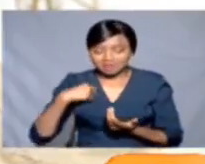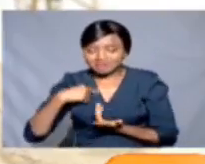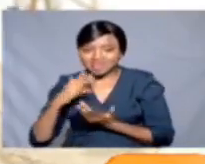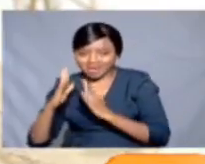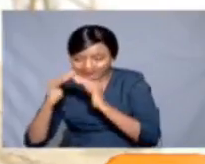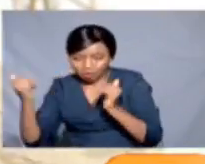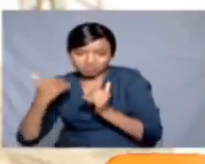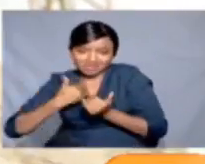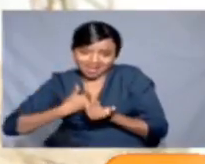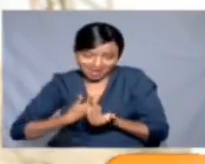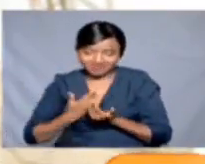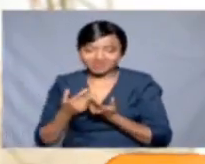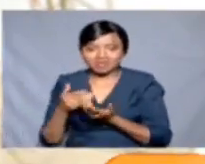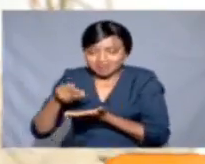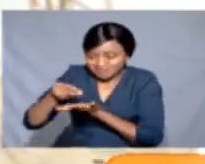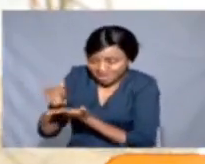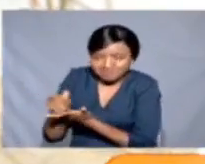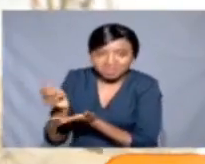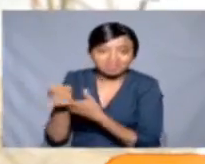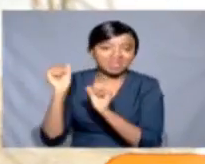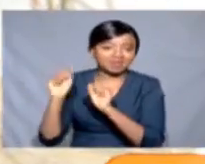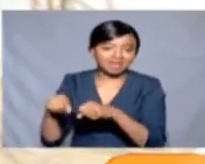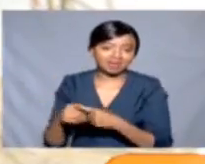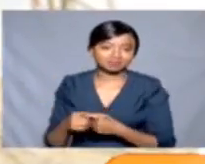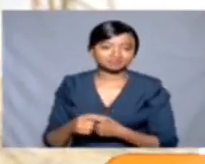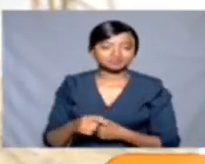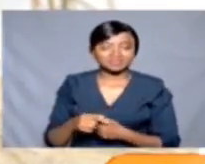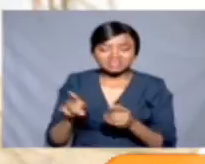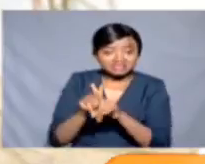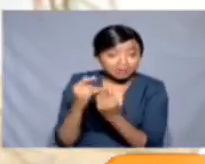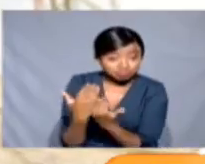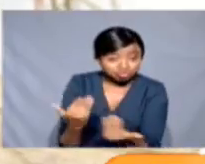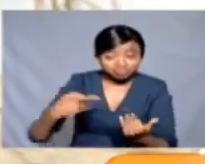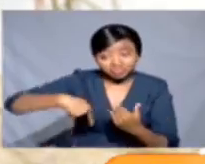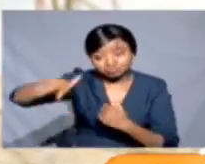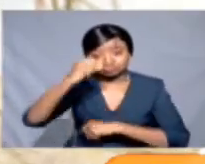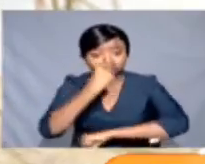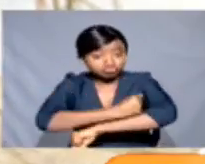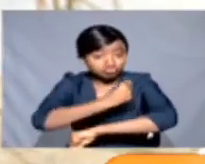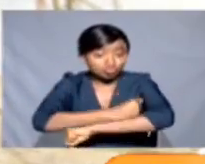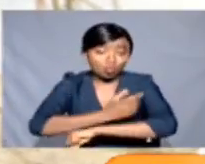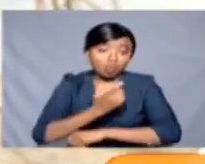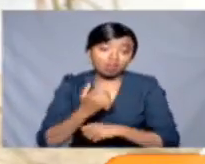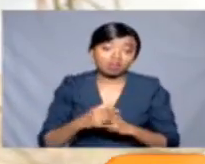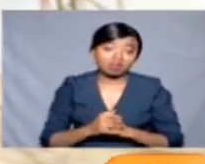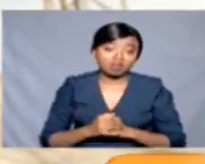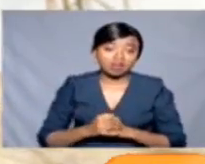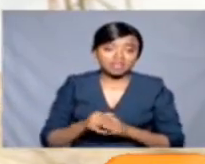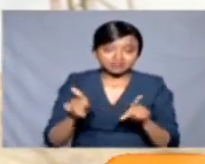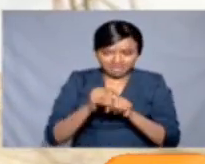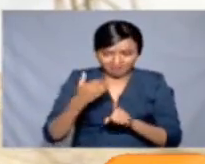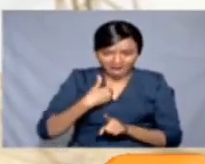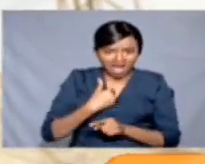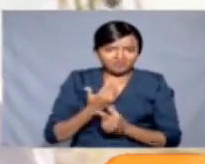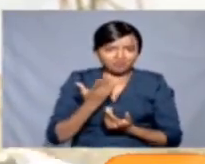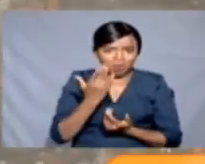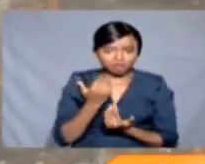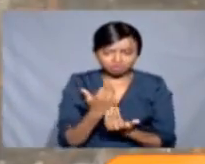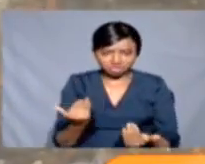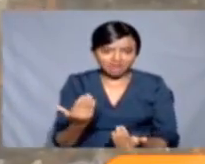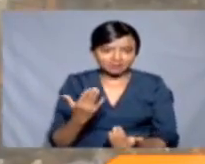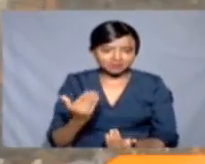na nisifungiwe nyumba. Nikaona mzuri watoto wanafaa waende shule. Hapa iko mtoto amemaliza form 4 ako